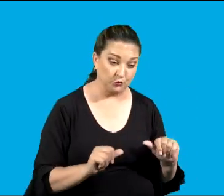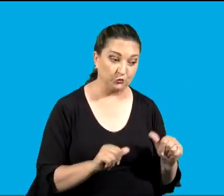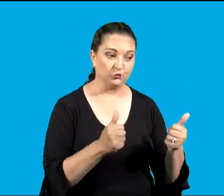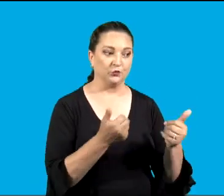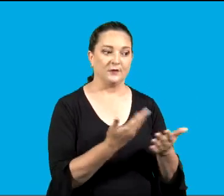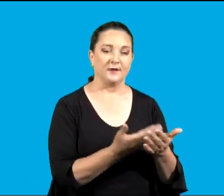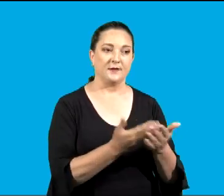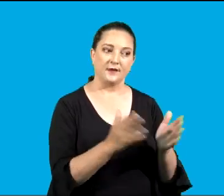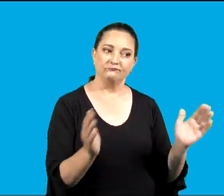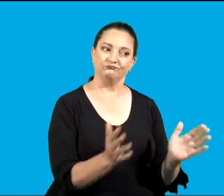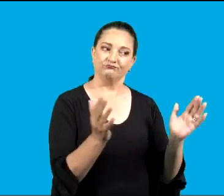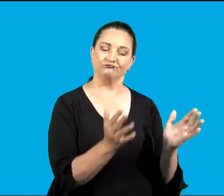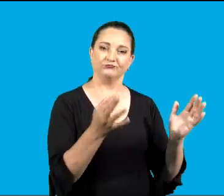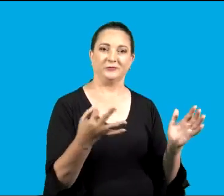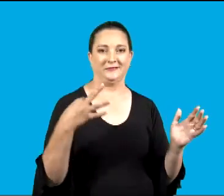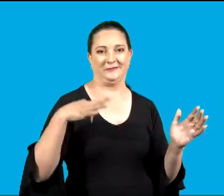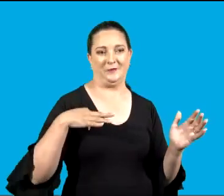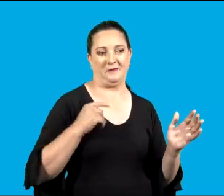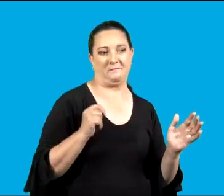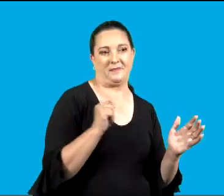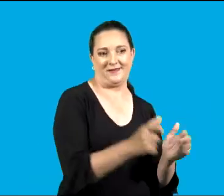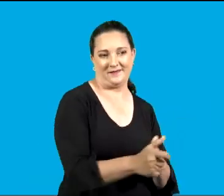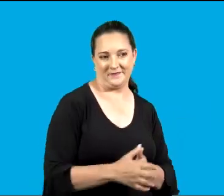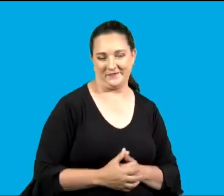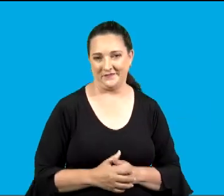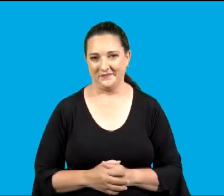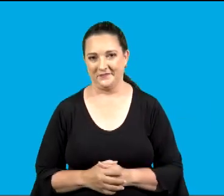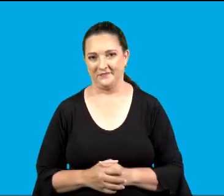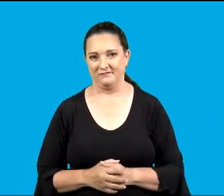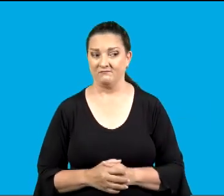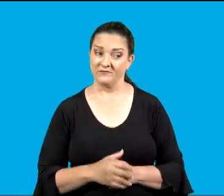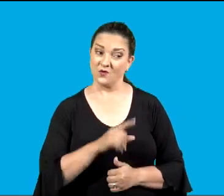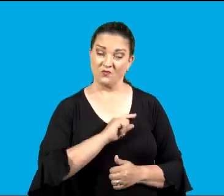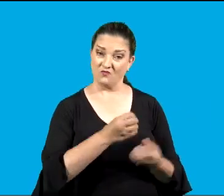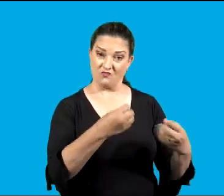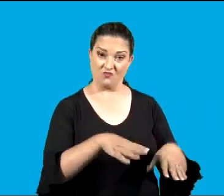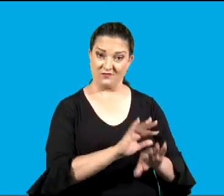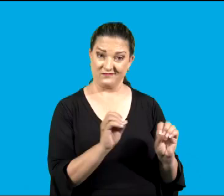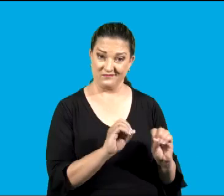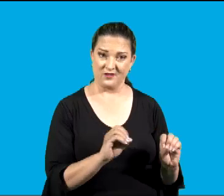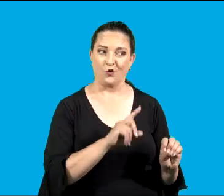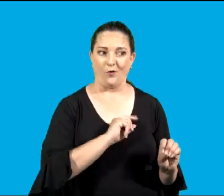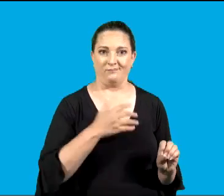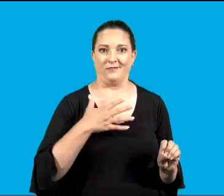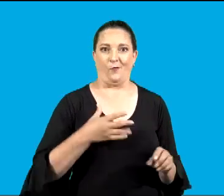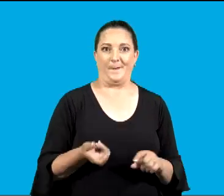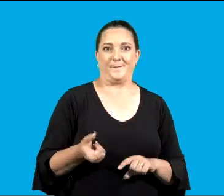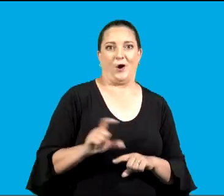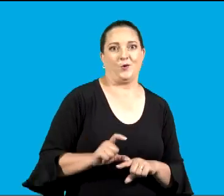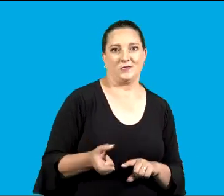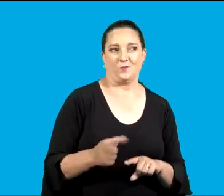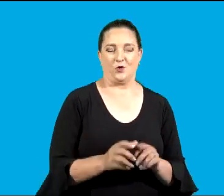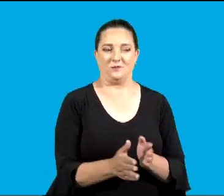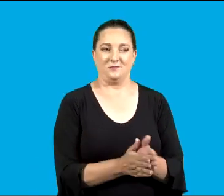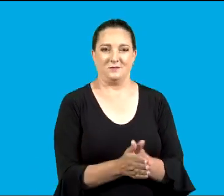minimizing wastage to employees. That will encourage them to be efficient and not waste materials, because they look